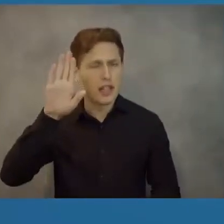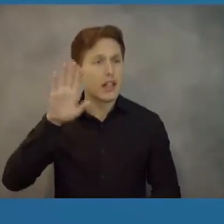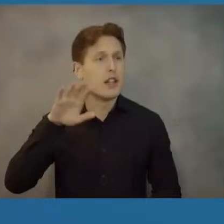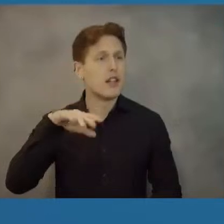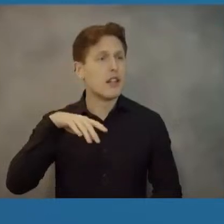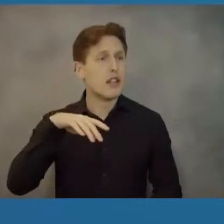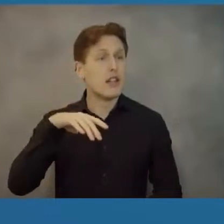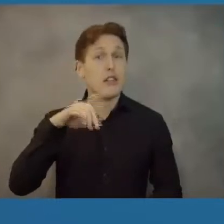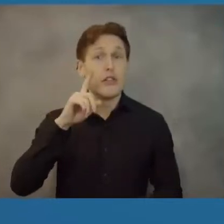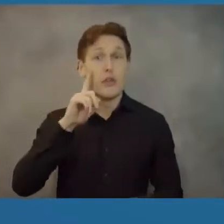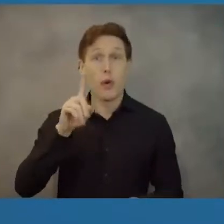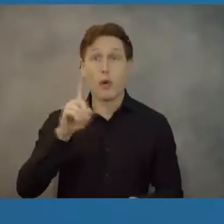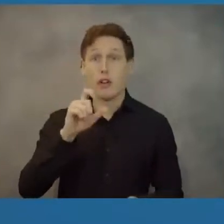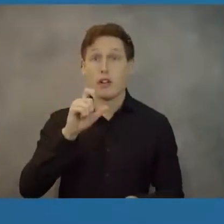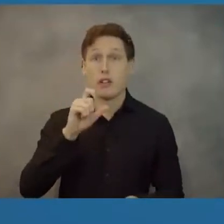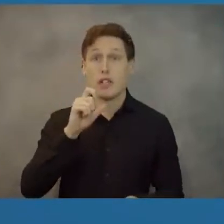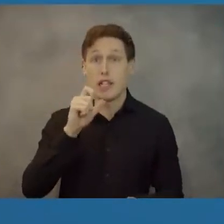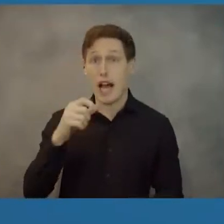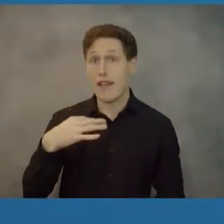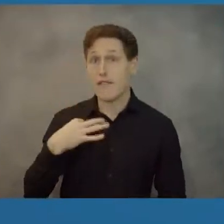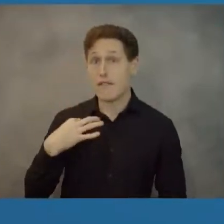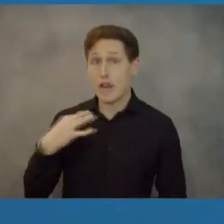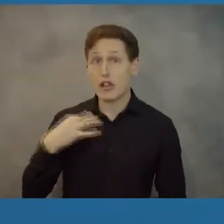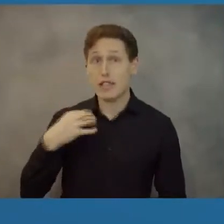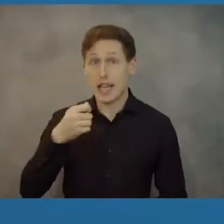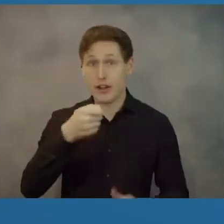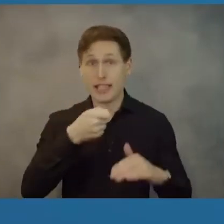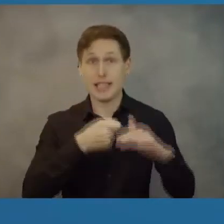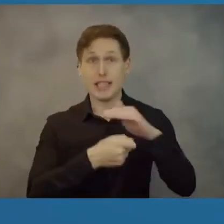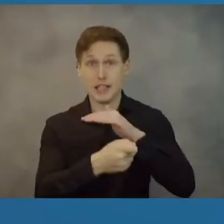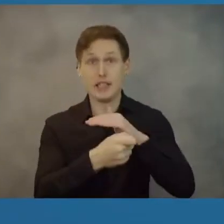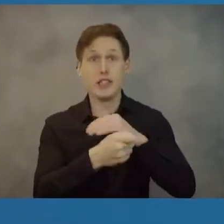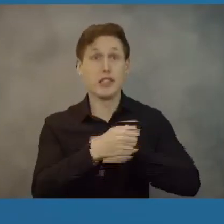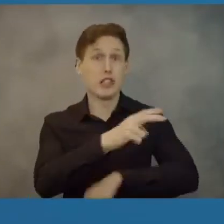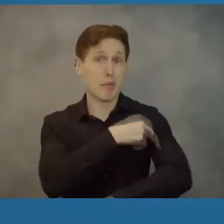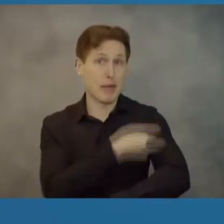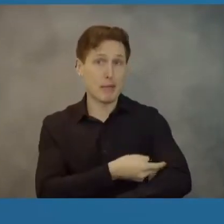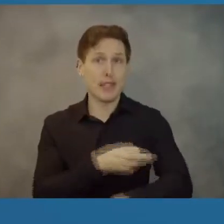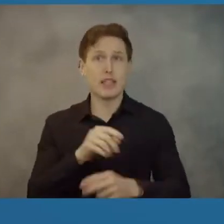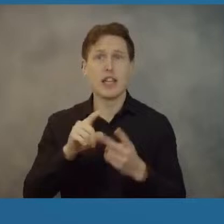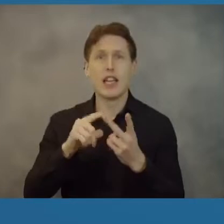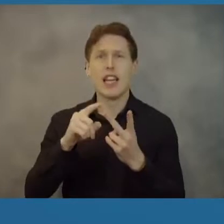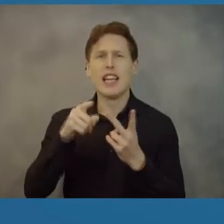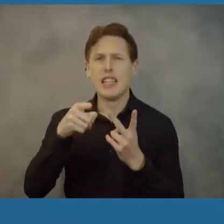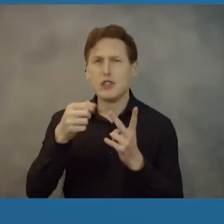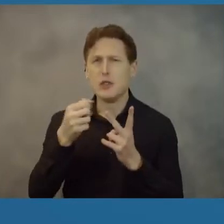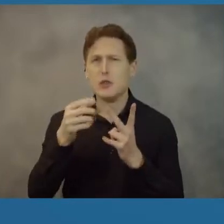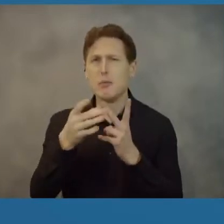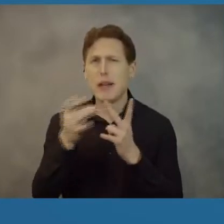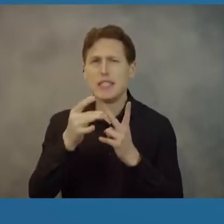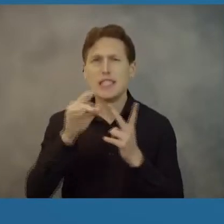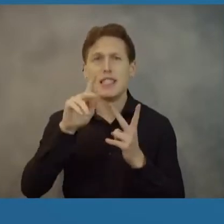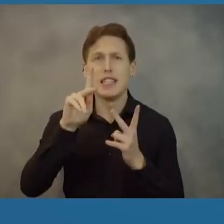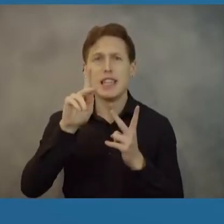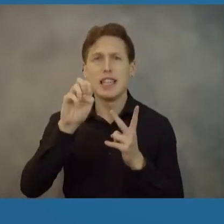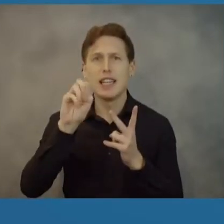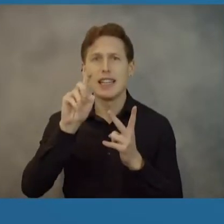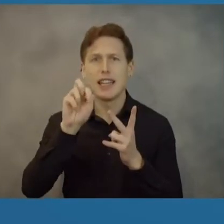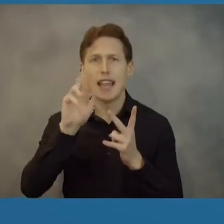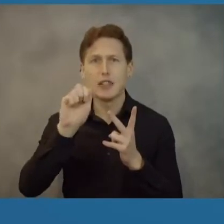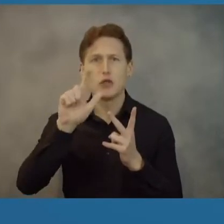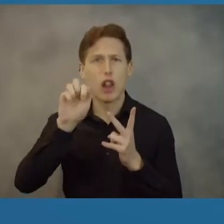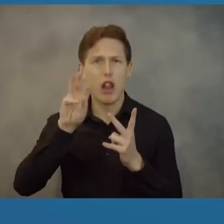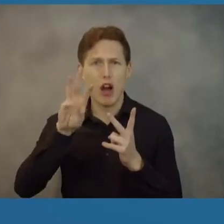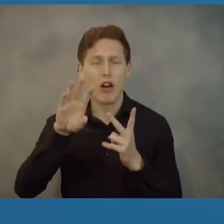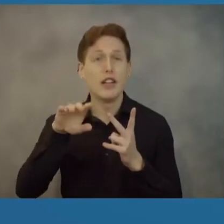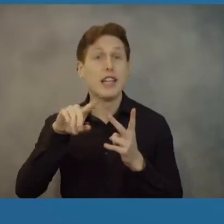involuntary commitment and what expanding Kendra's law mean? And then, sorry, one actual question for the governor. Was the